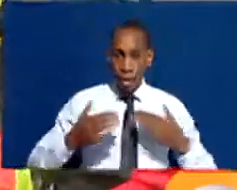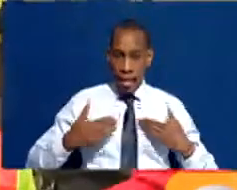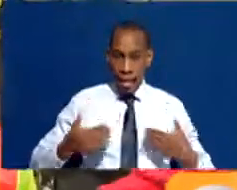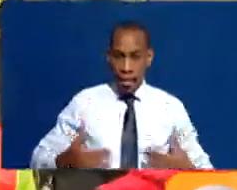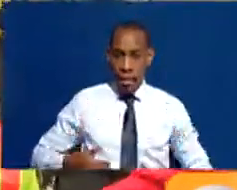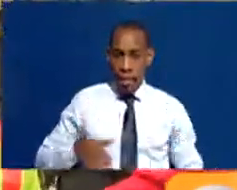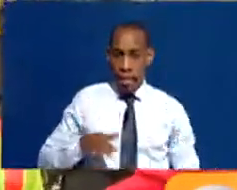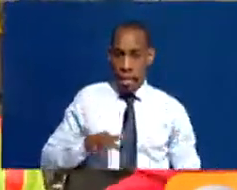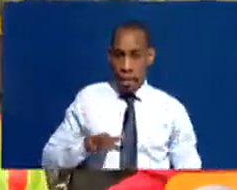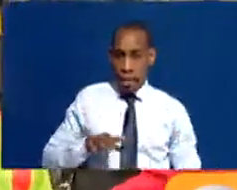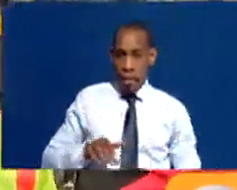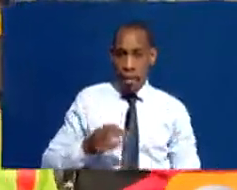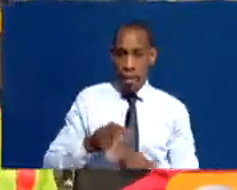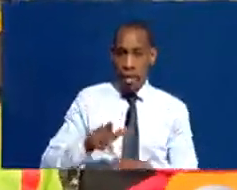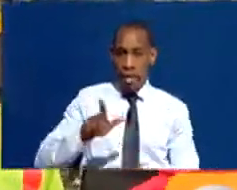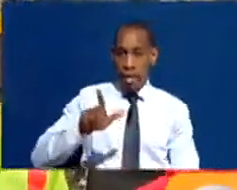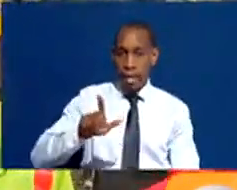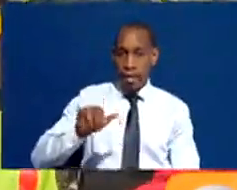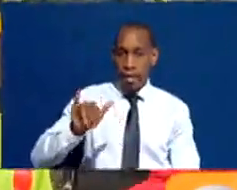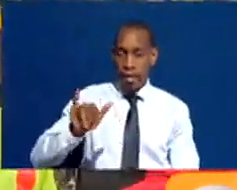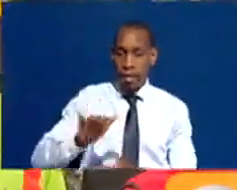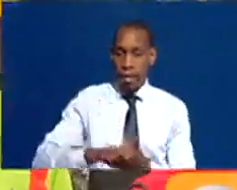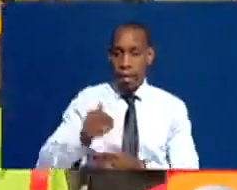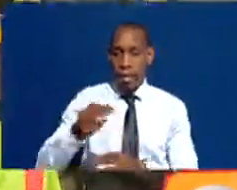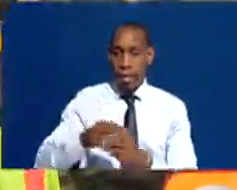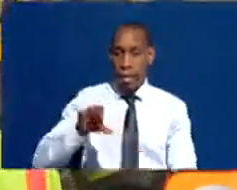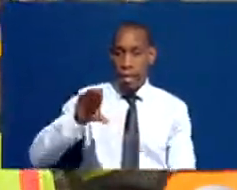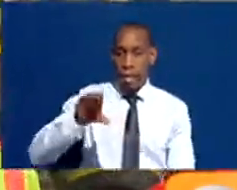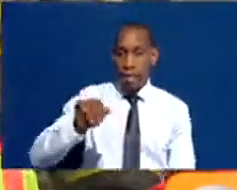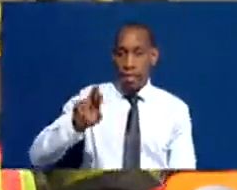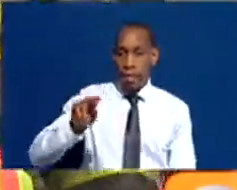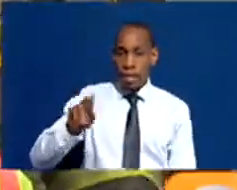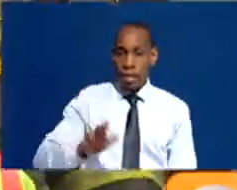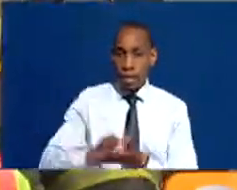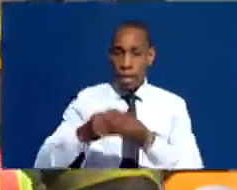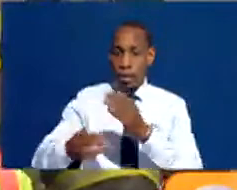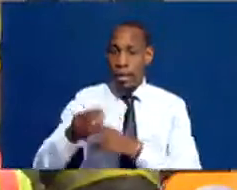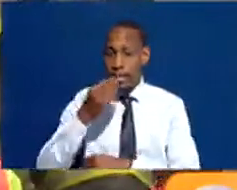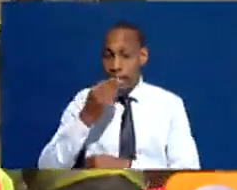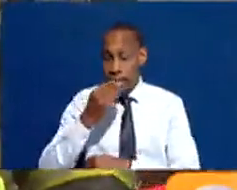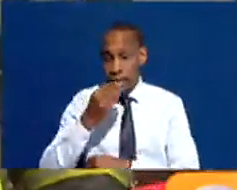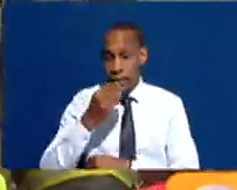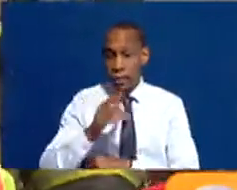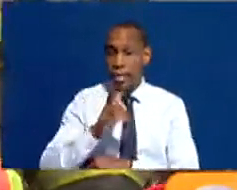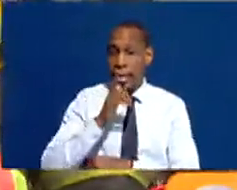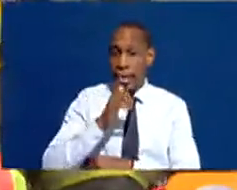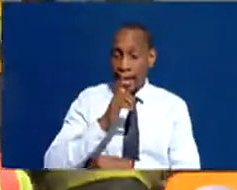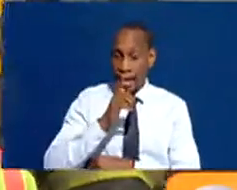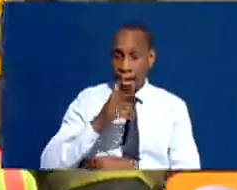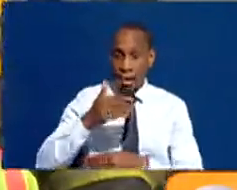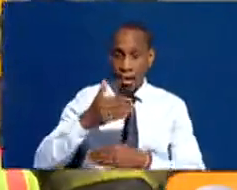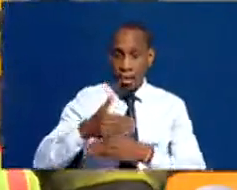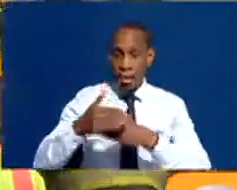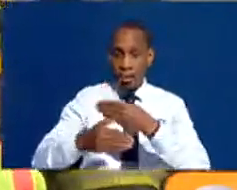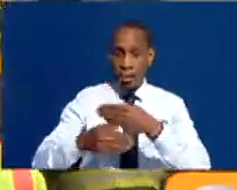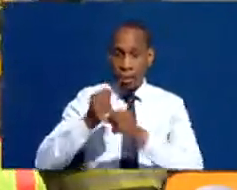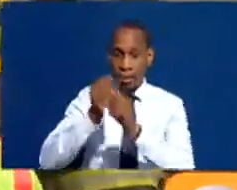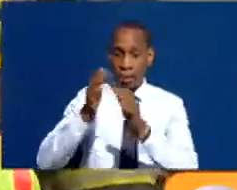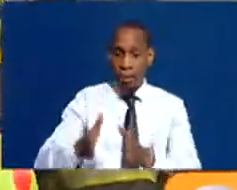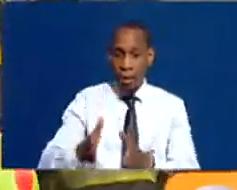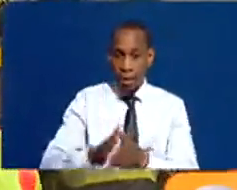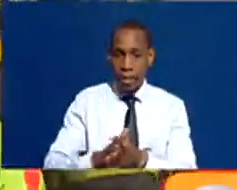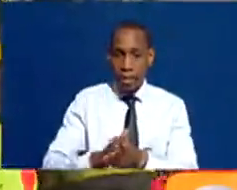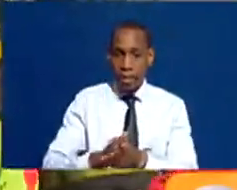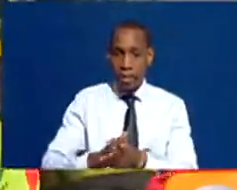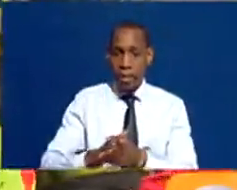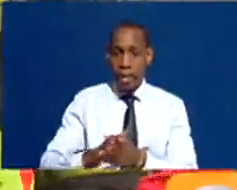Lucy Wanjiro, commonly known as Shiro, a local hotel vendor, who was supplying lunch to construction workers, the latest to